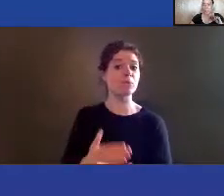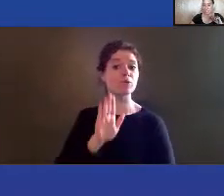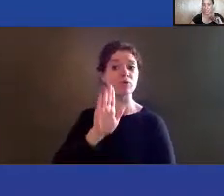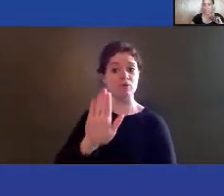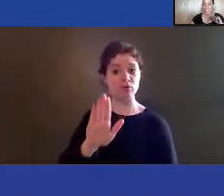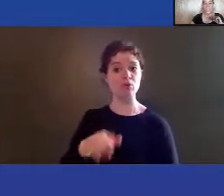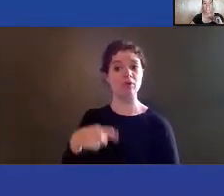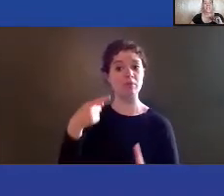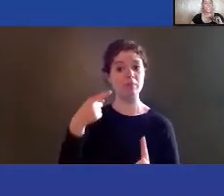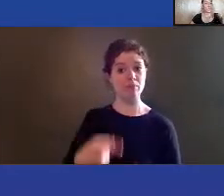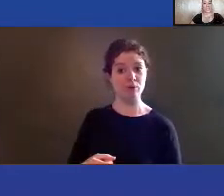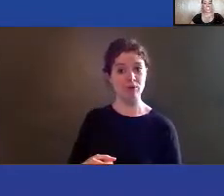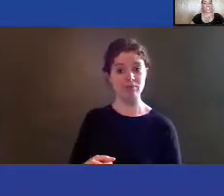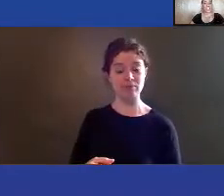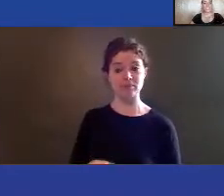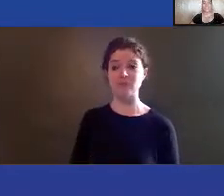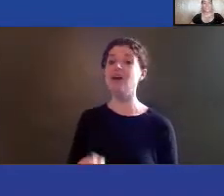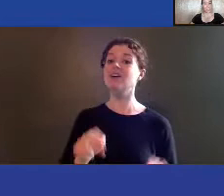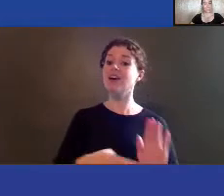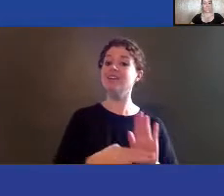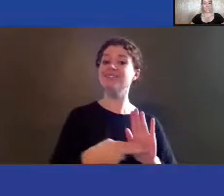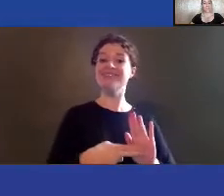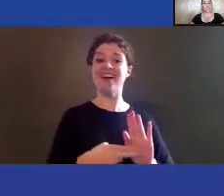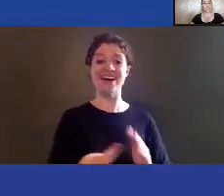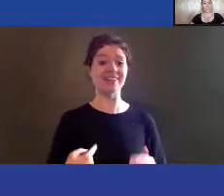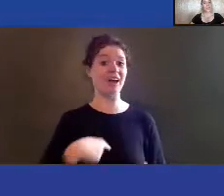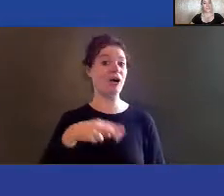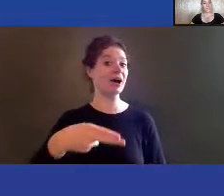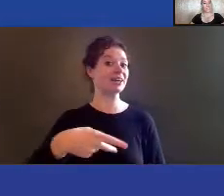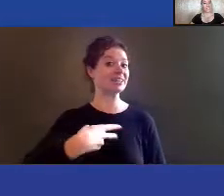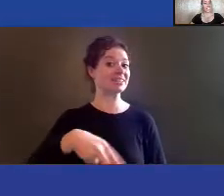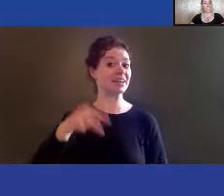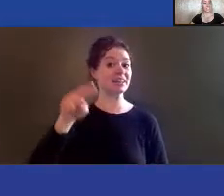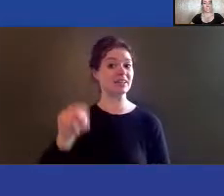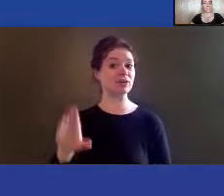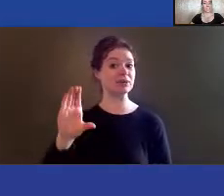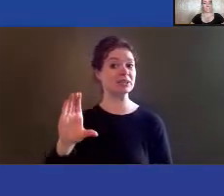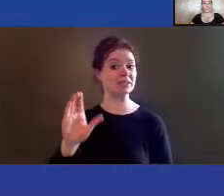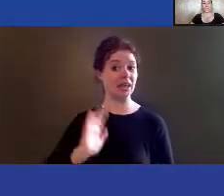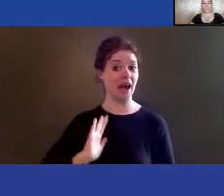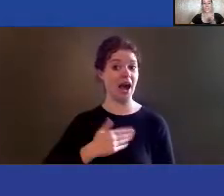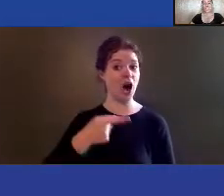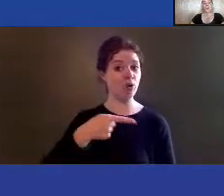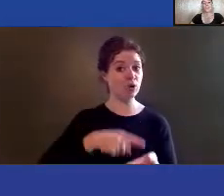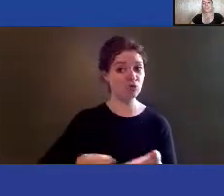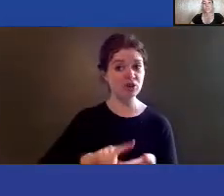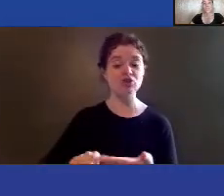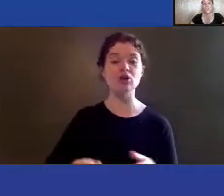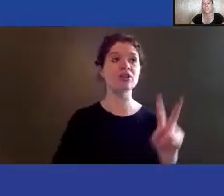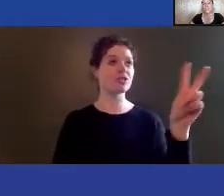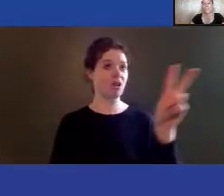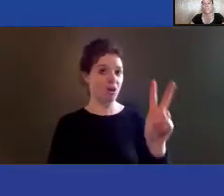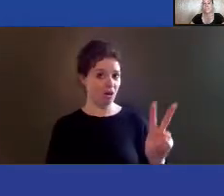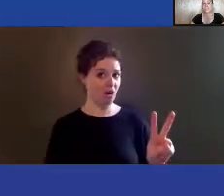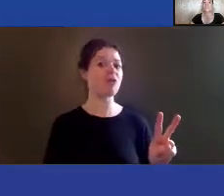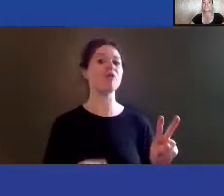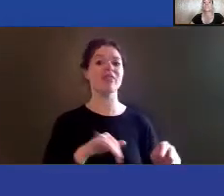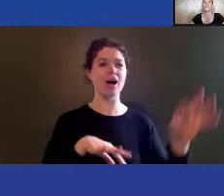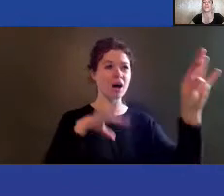NYC's own research that you can cite specifically for the New York City dance community. You can browse that on our website.